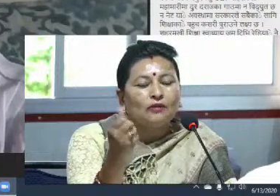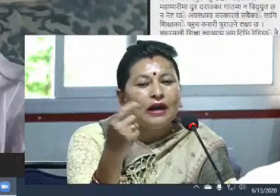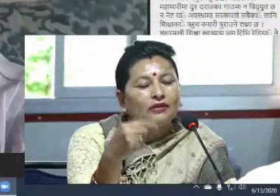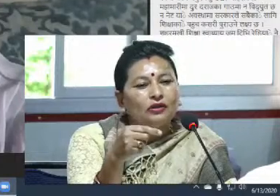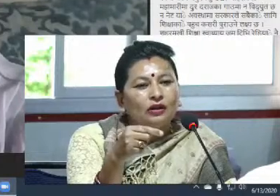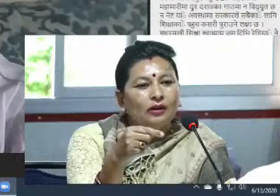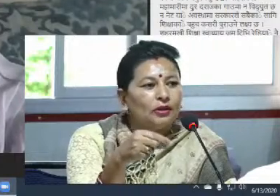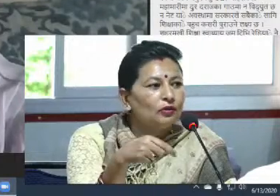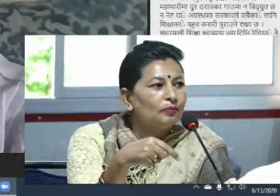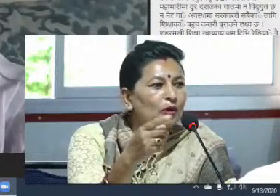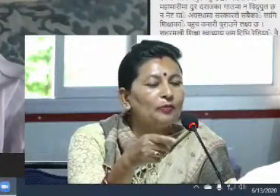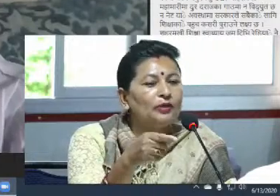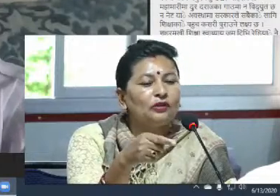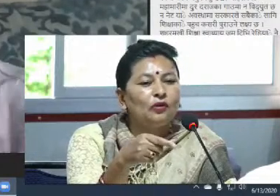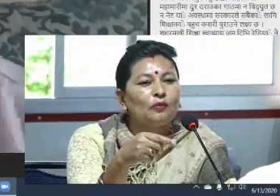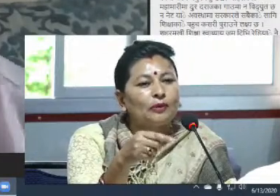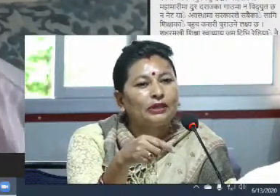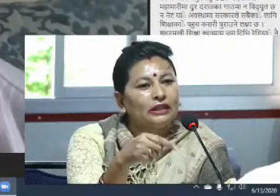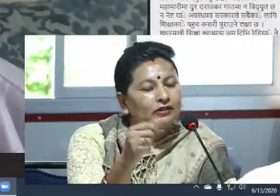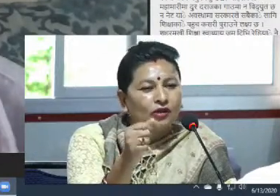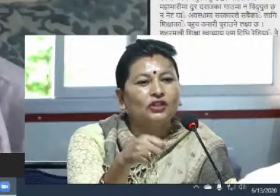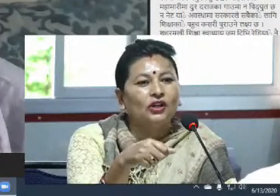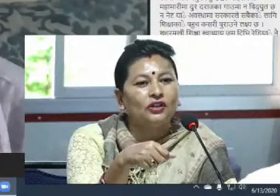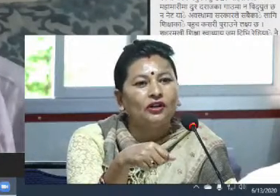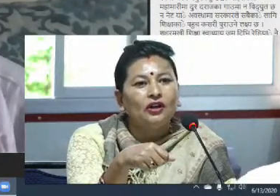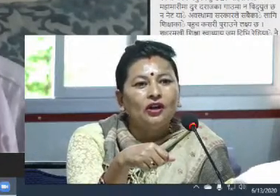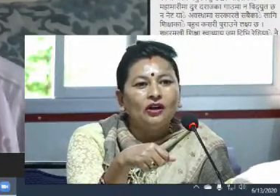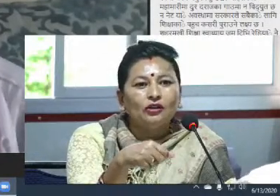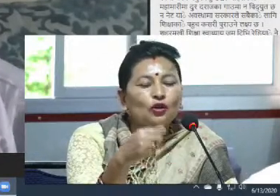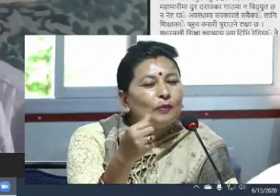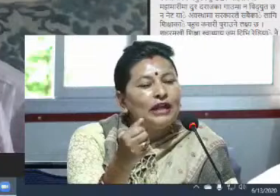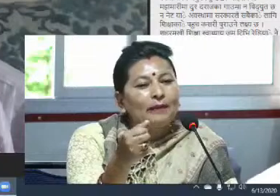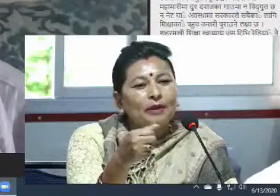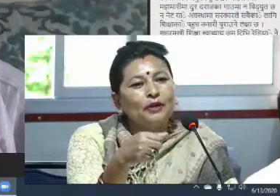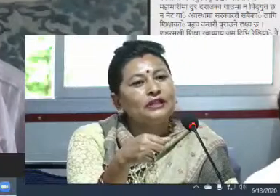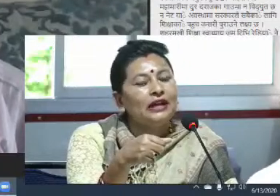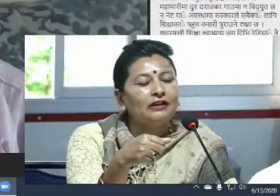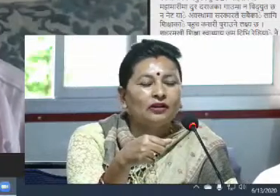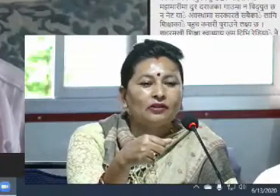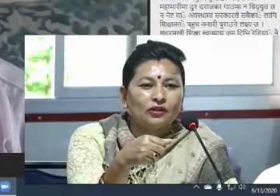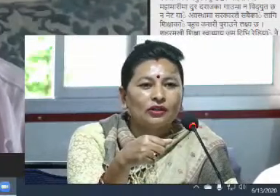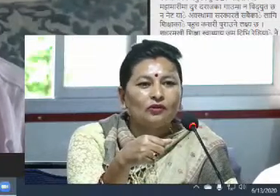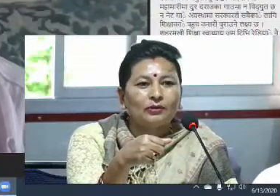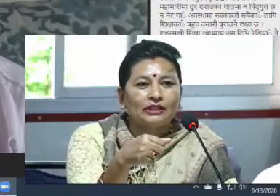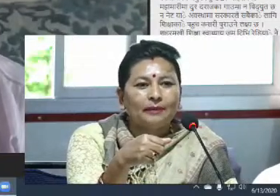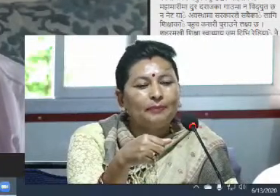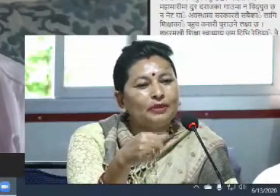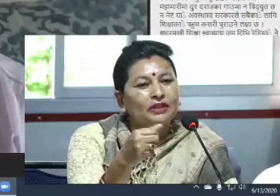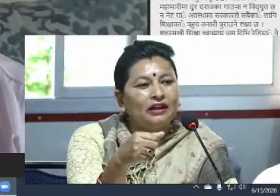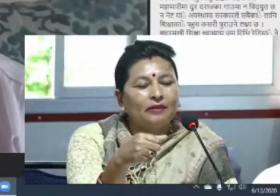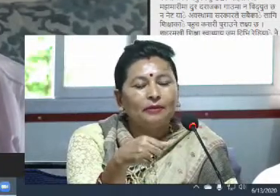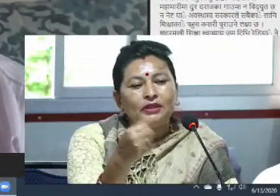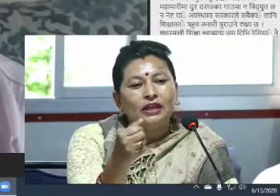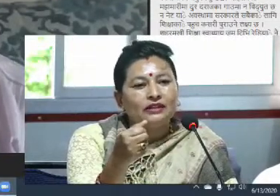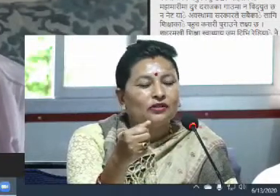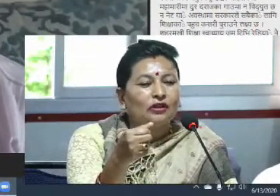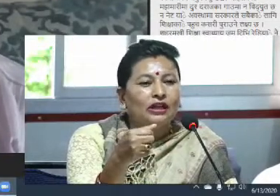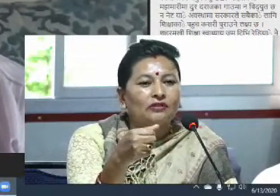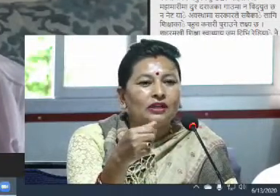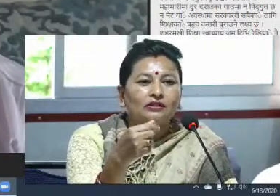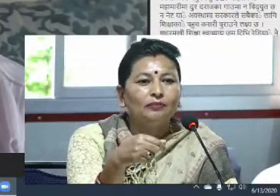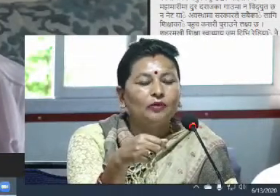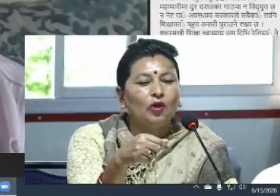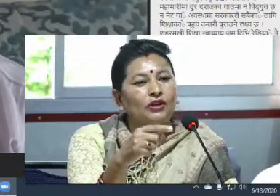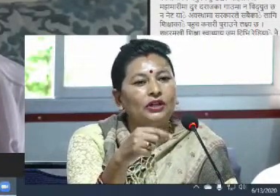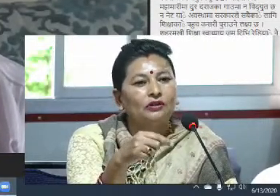a technological access or not. So the number of students might be very much decreased in our school. So how can